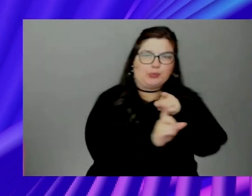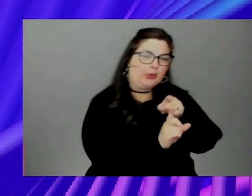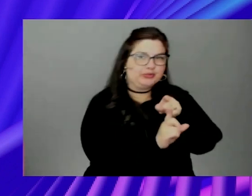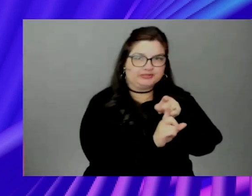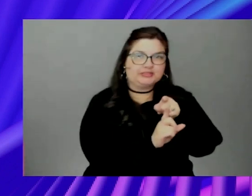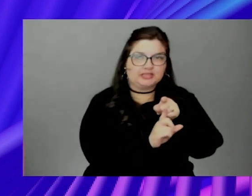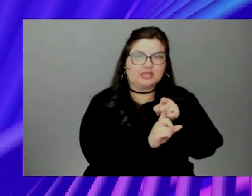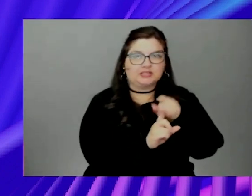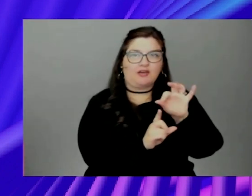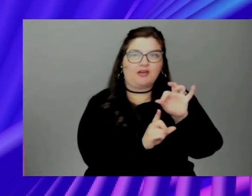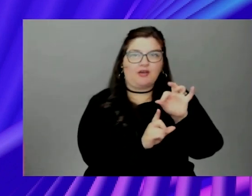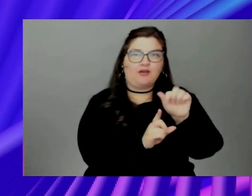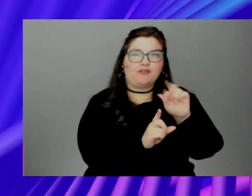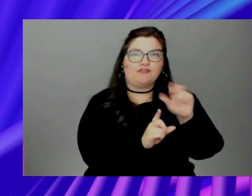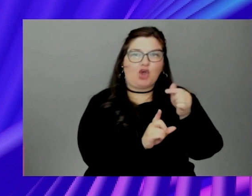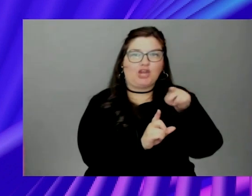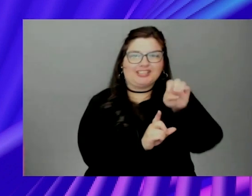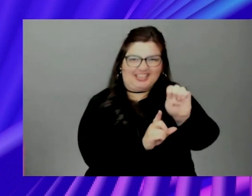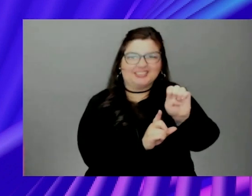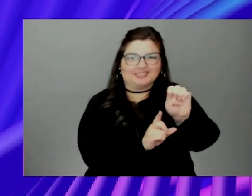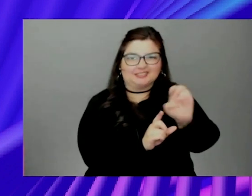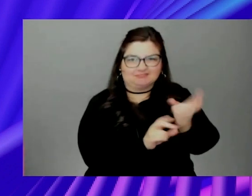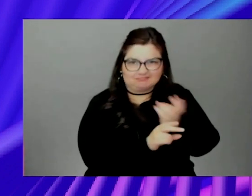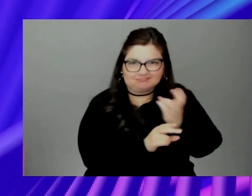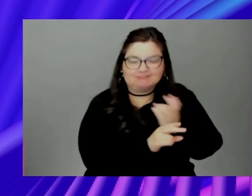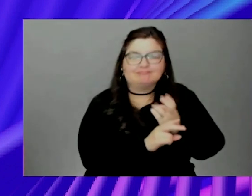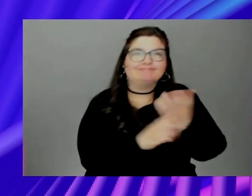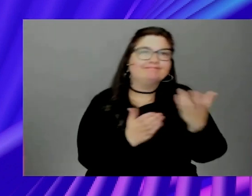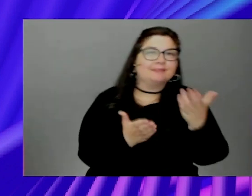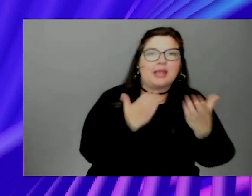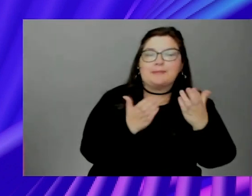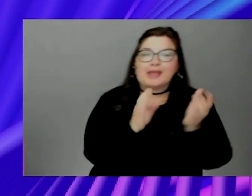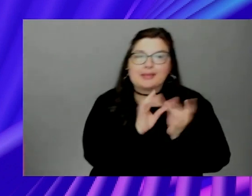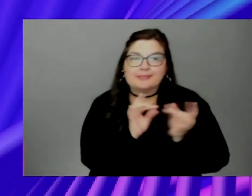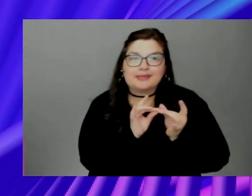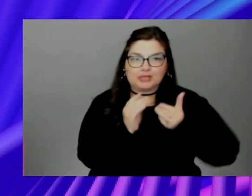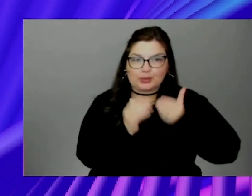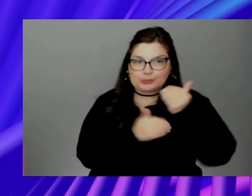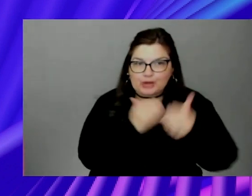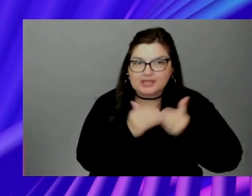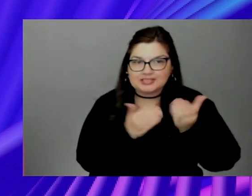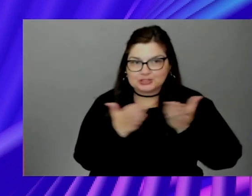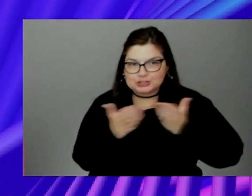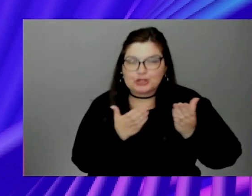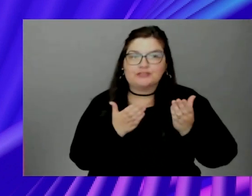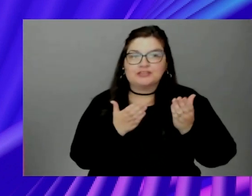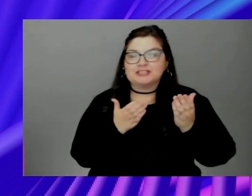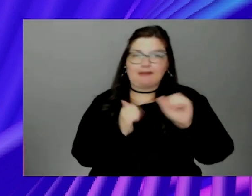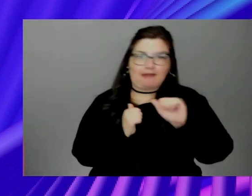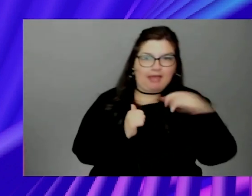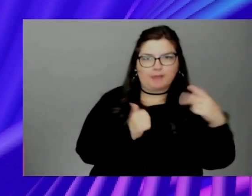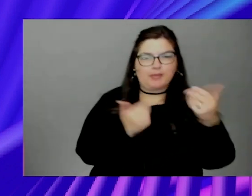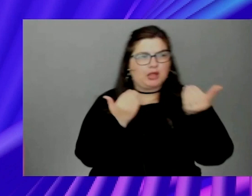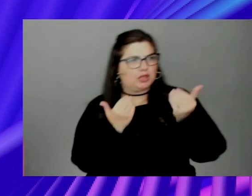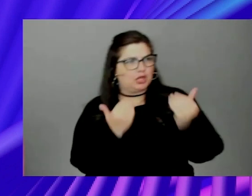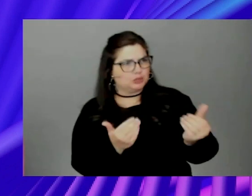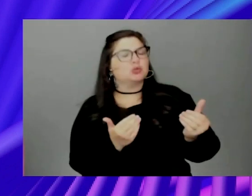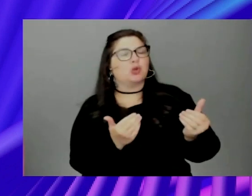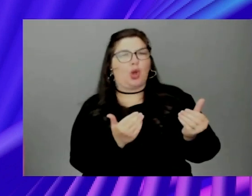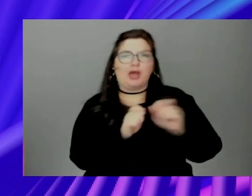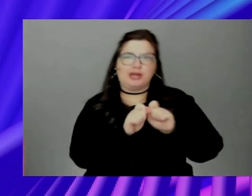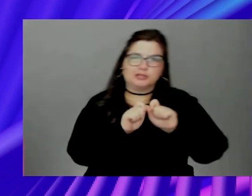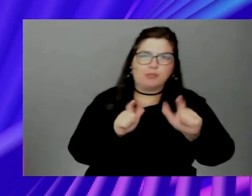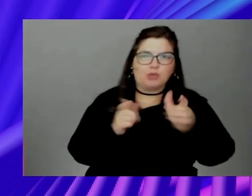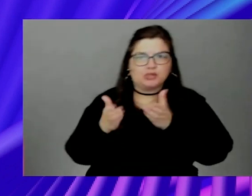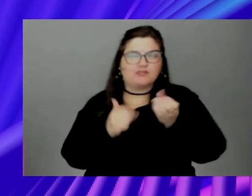Fargate. If this was like maybe a message processing service application, right? It would say, well, let's deploy it as a service or as a scheduled